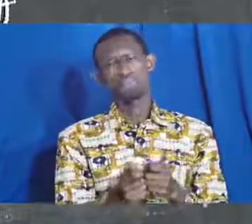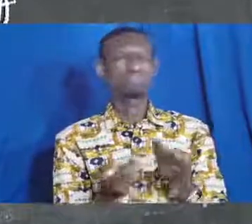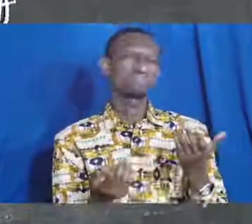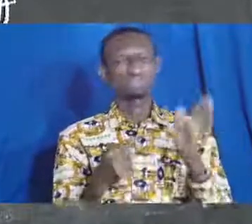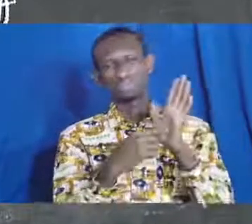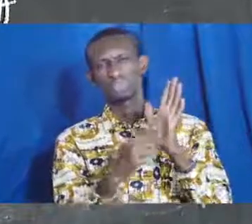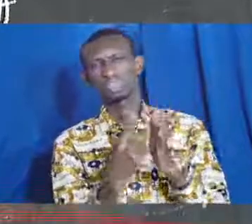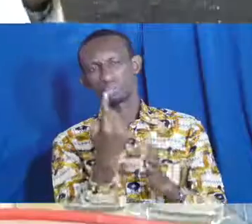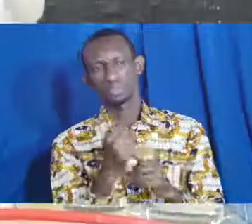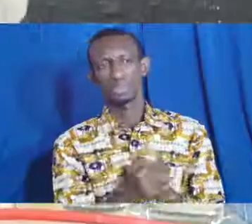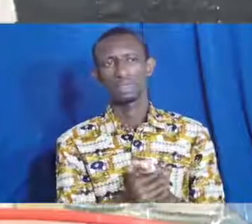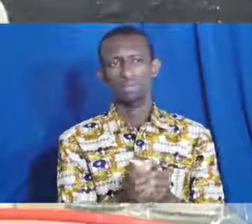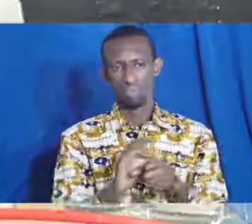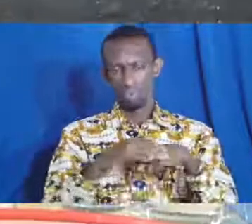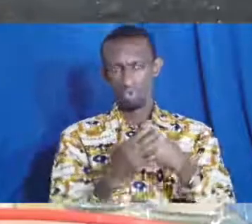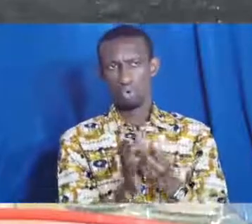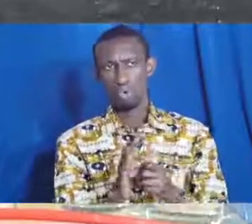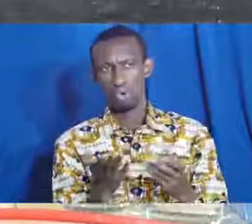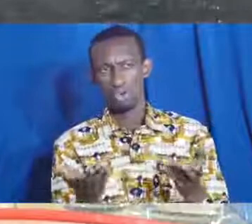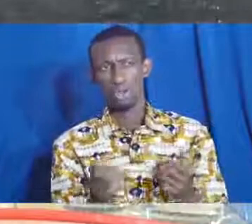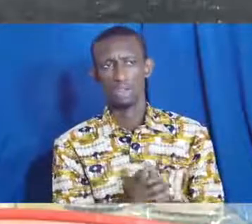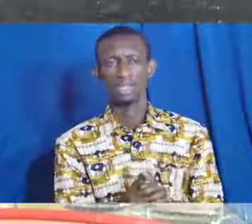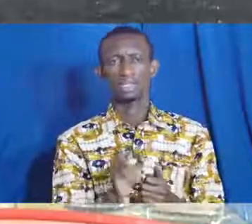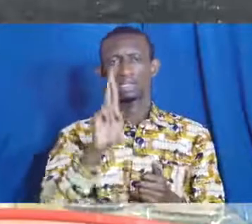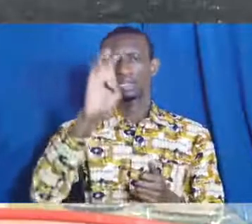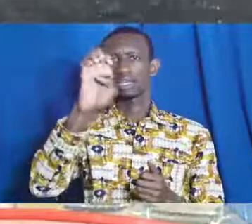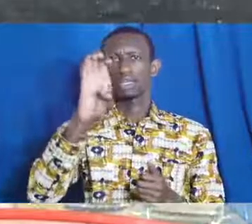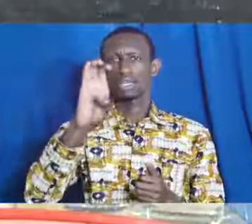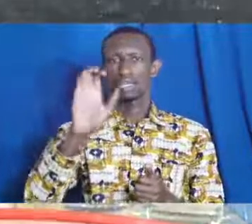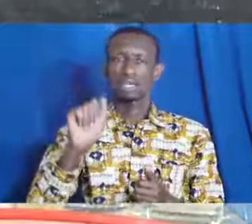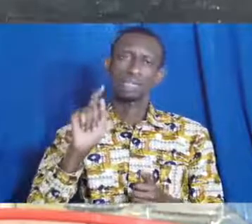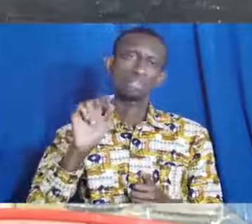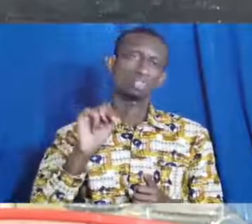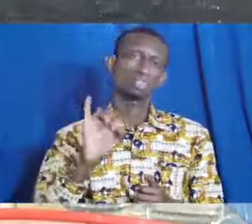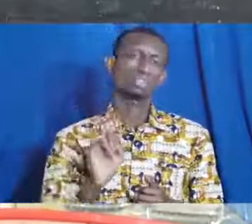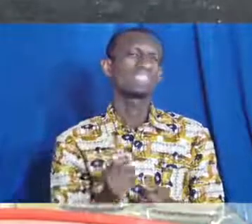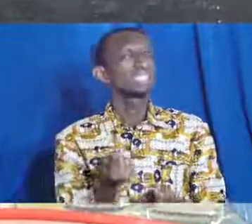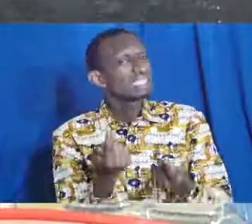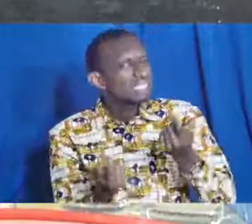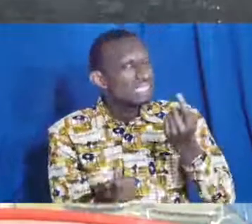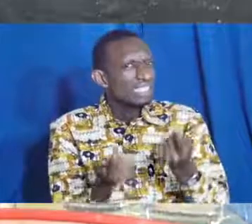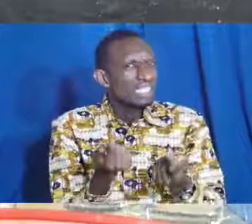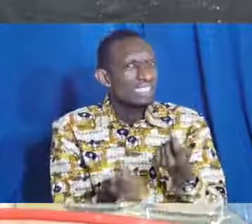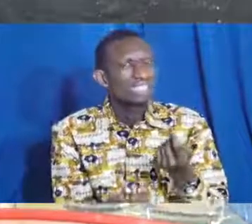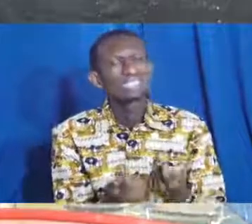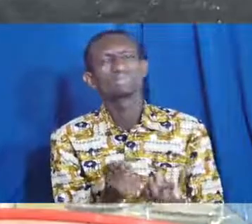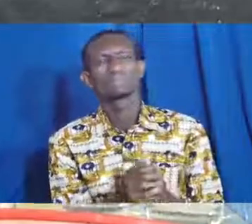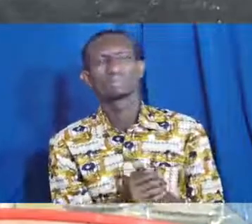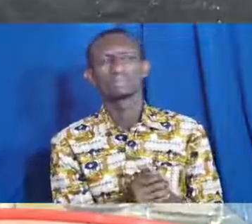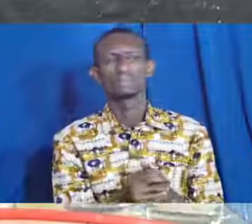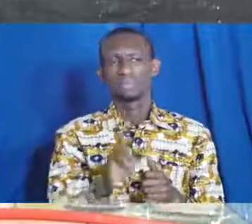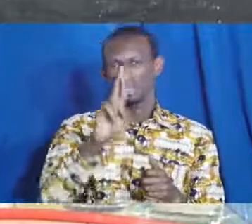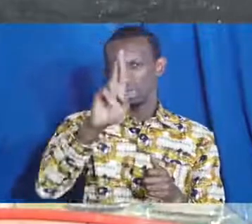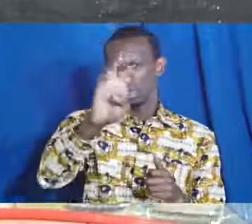of combination or synthesis reaction. There are some reactions which are also